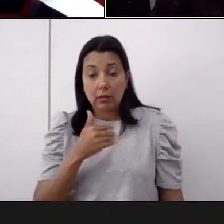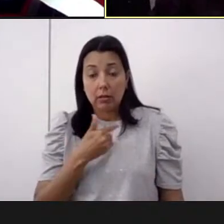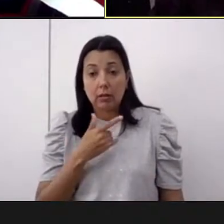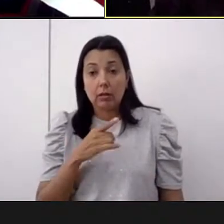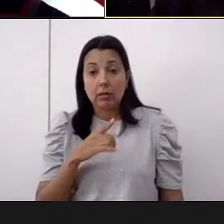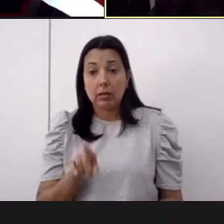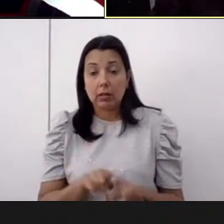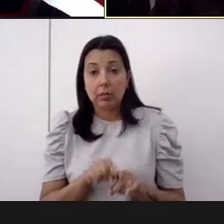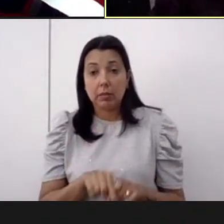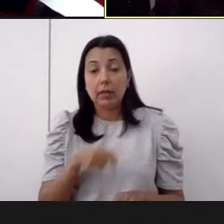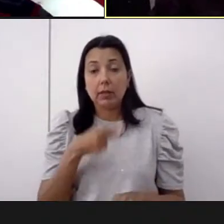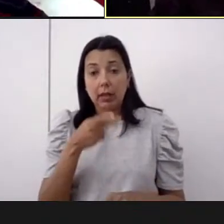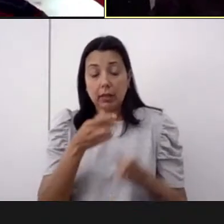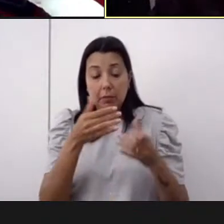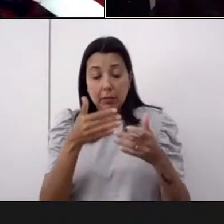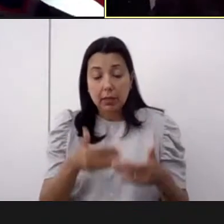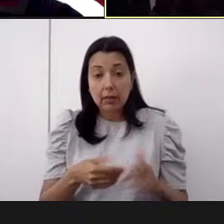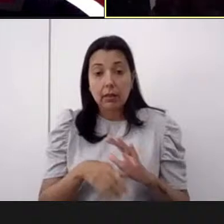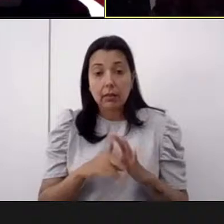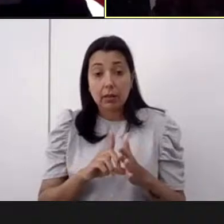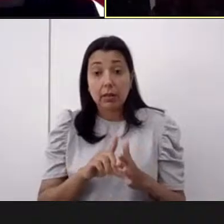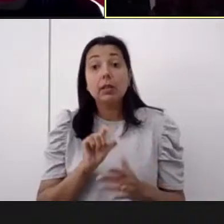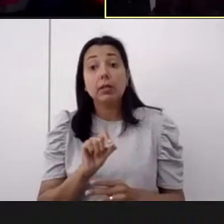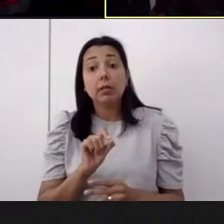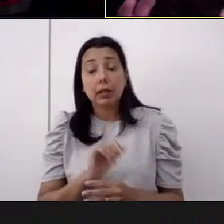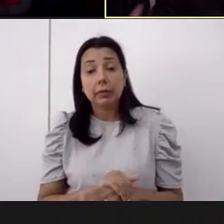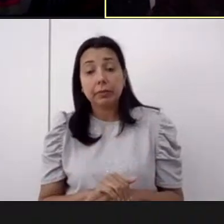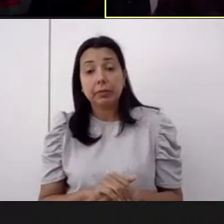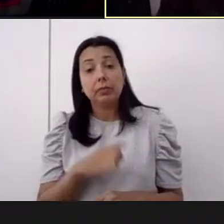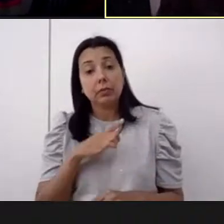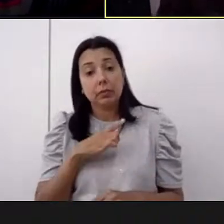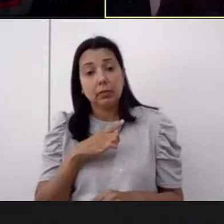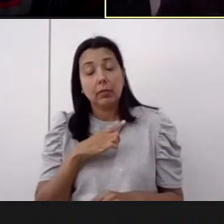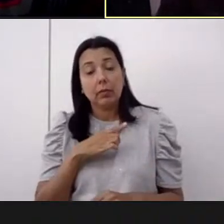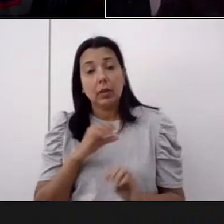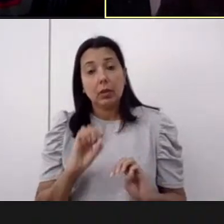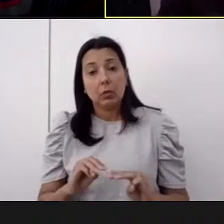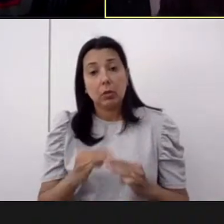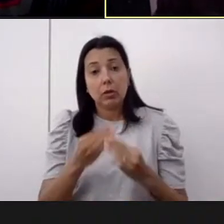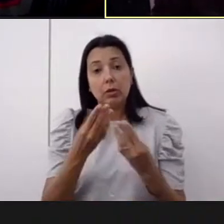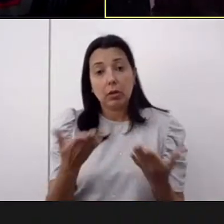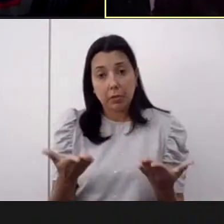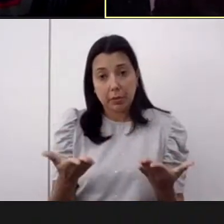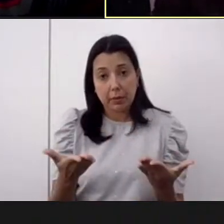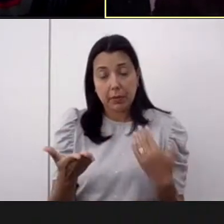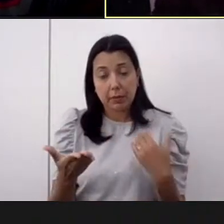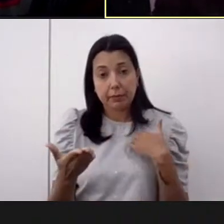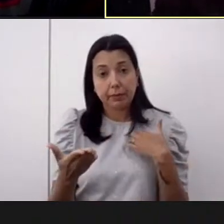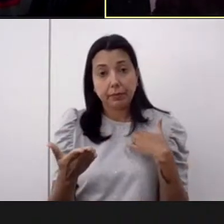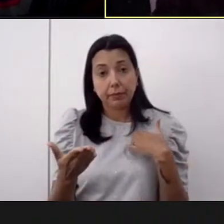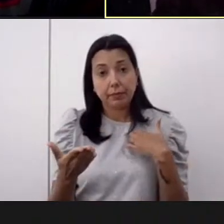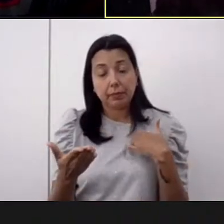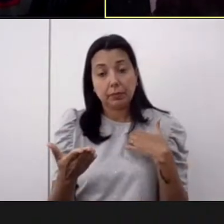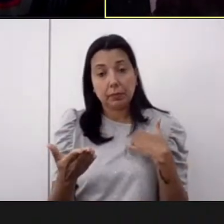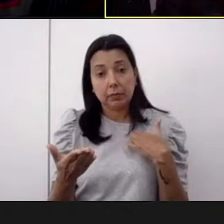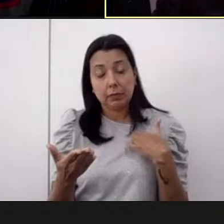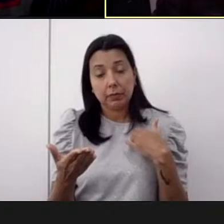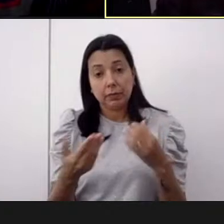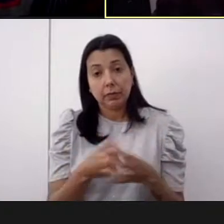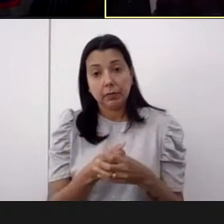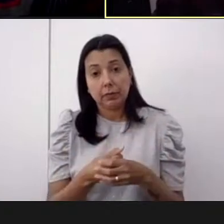are having a workshop on law and public policies at ENAP